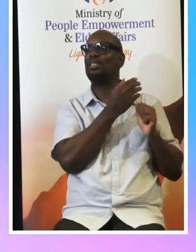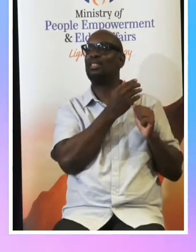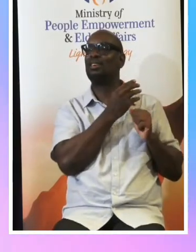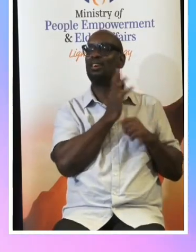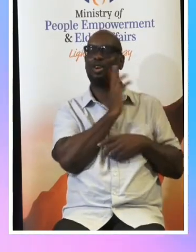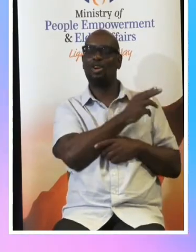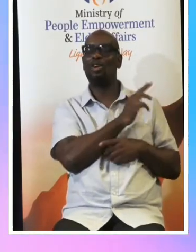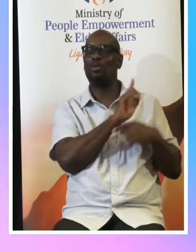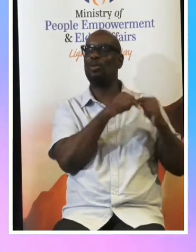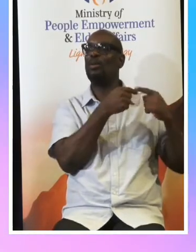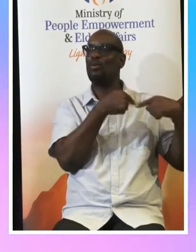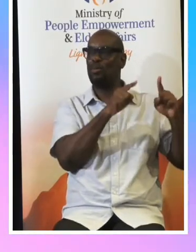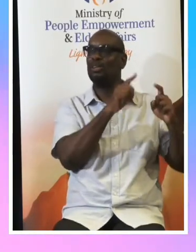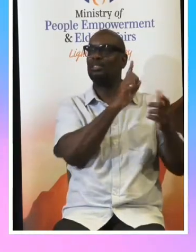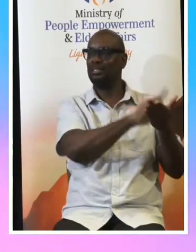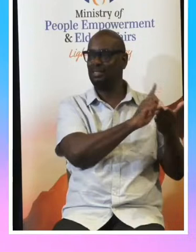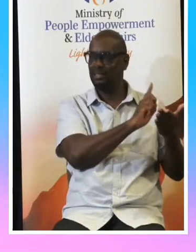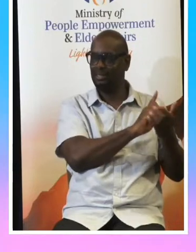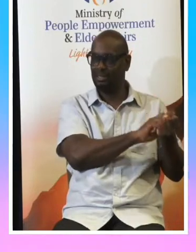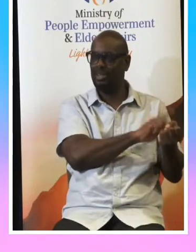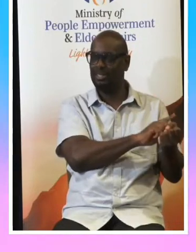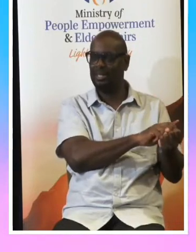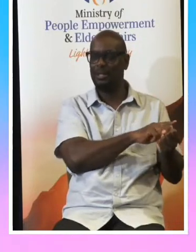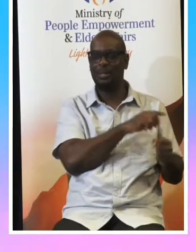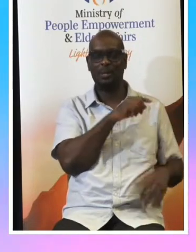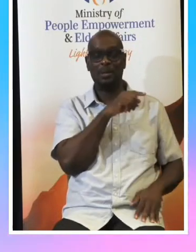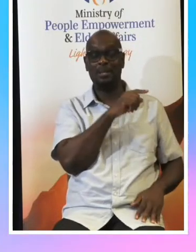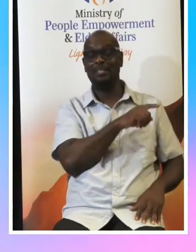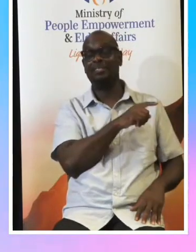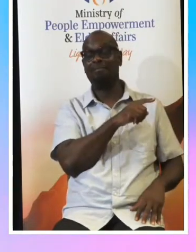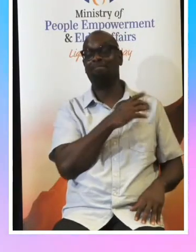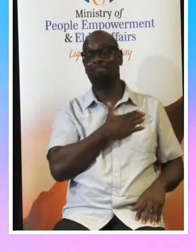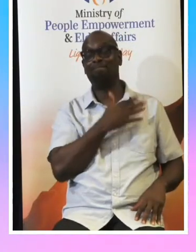that period, she was a pillar of support,